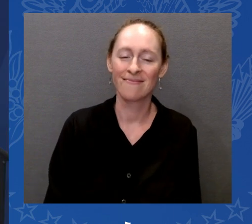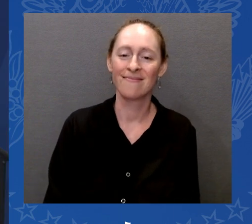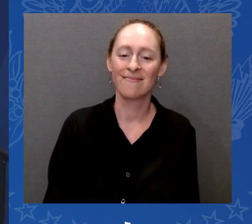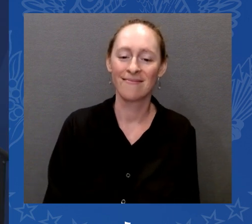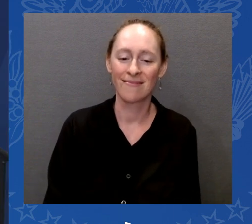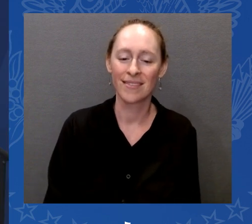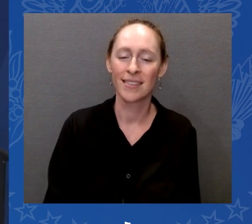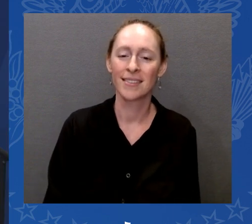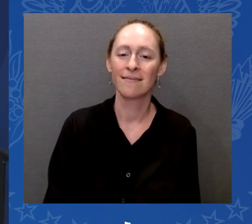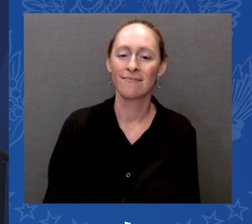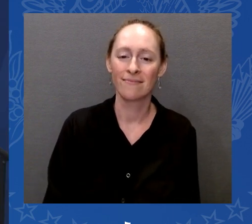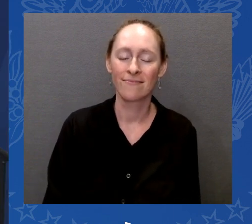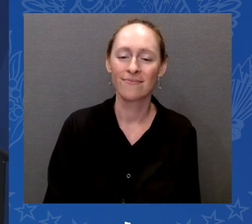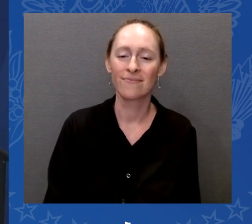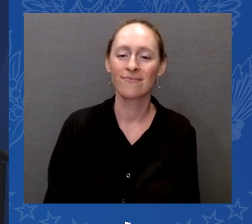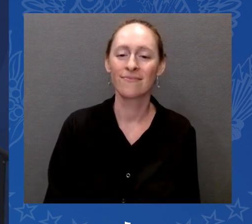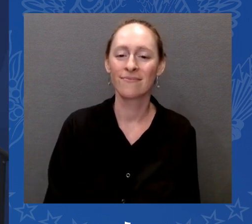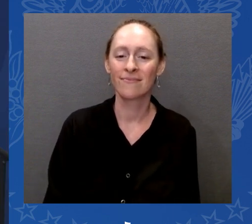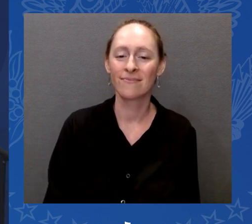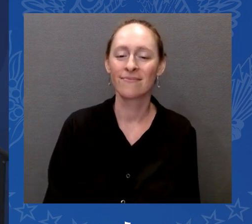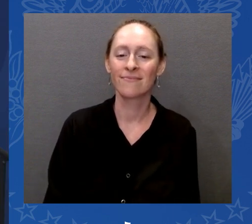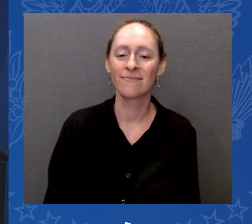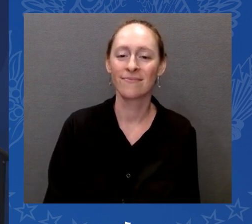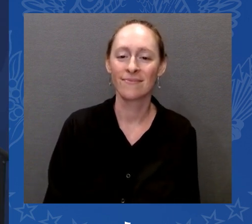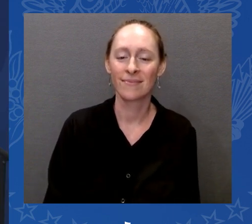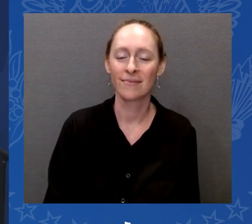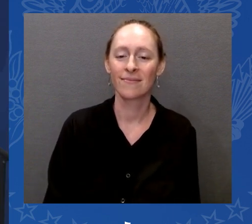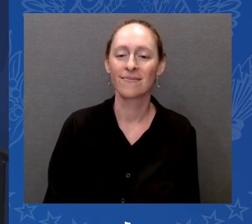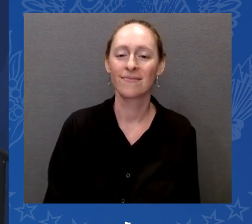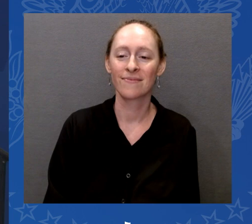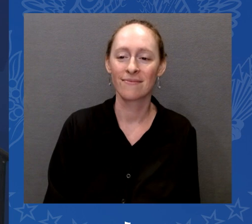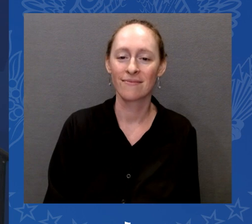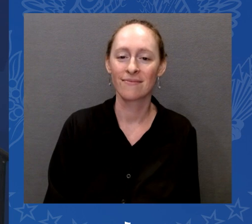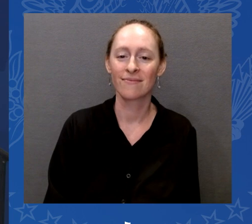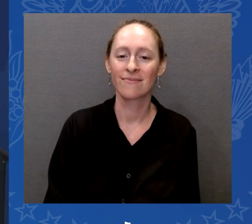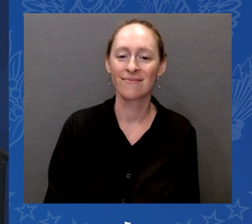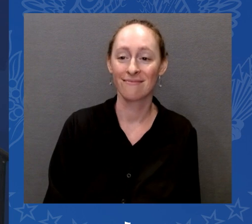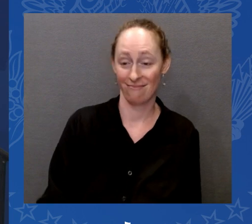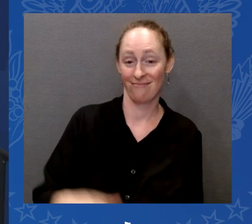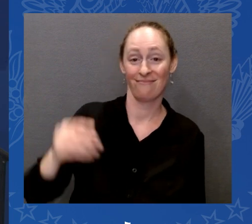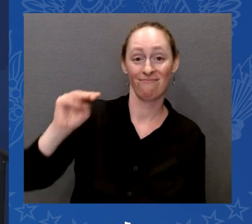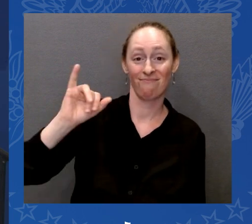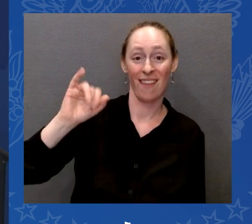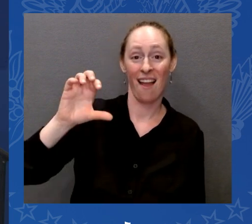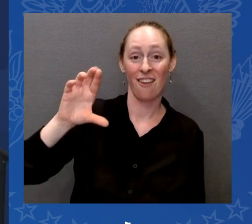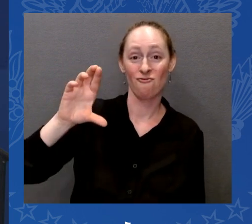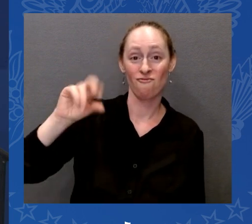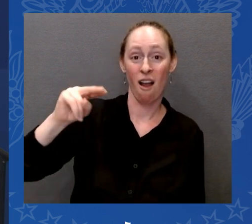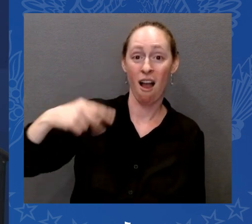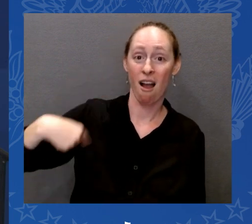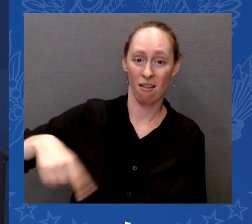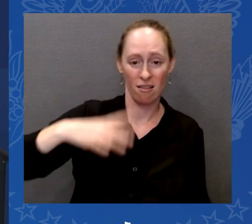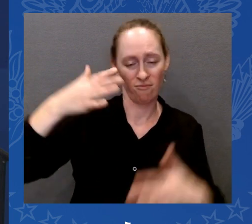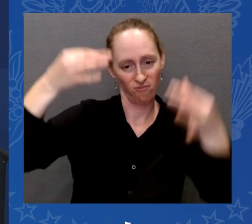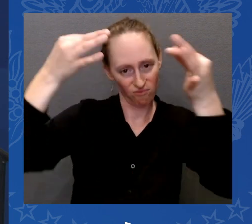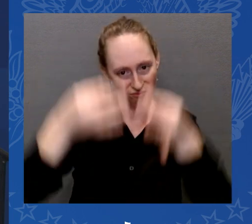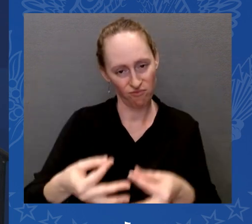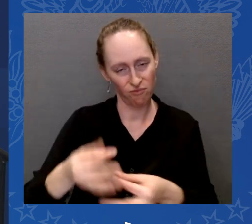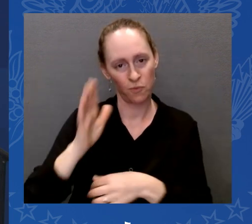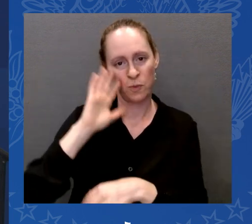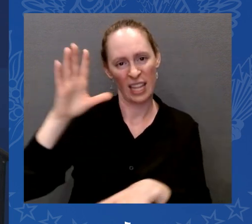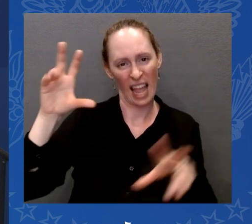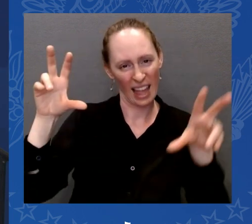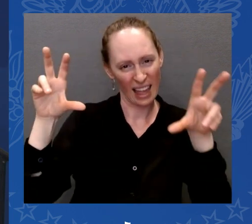We, Micron, plan to invest $100 billion over the next 2 decades, building a mega